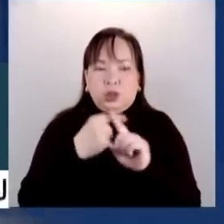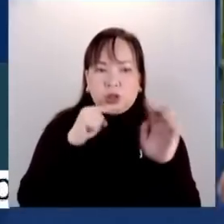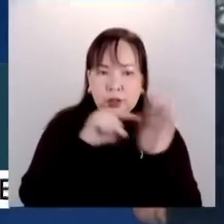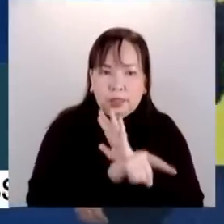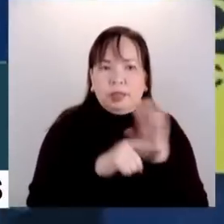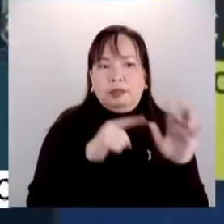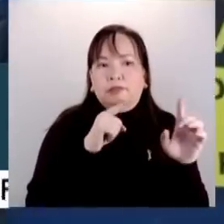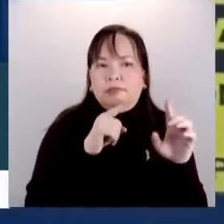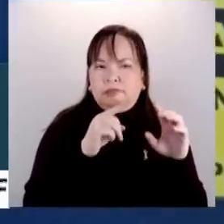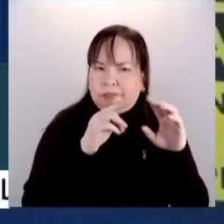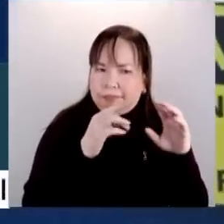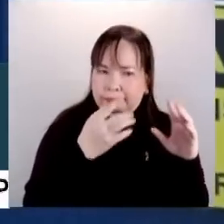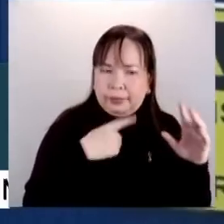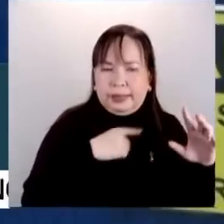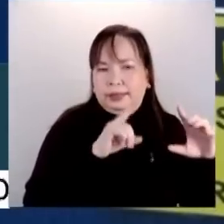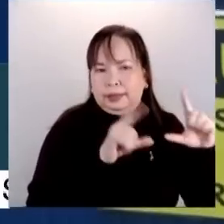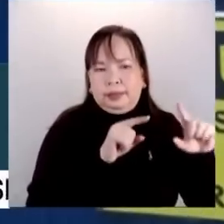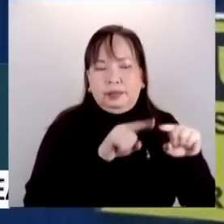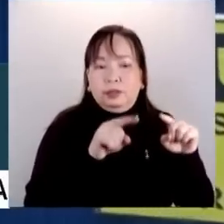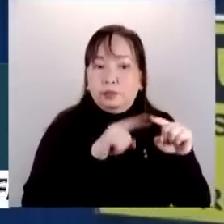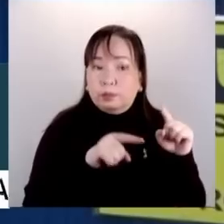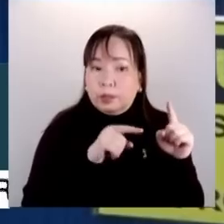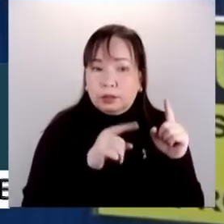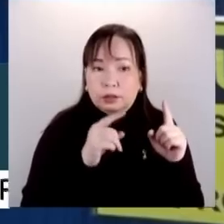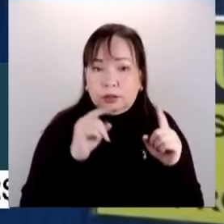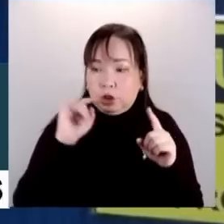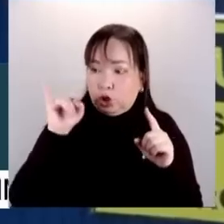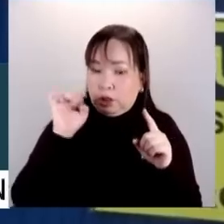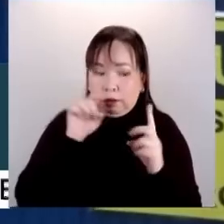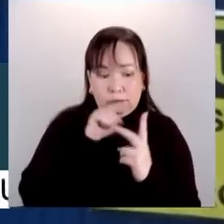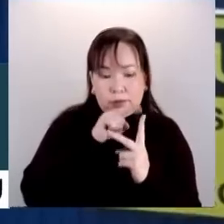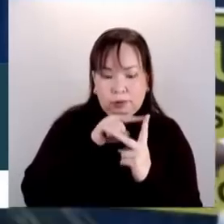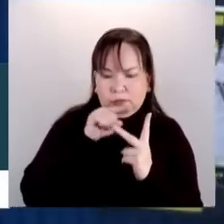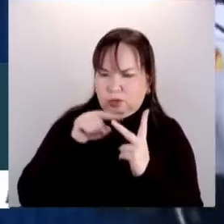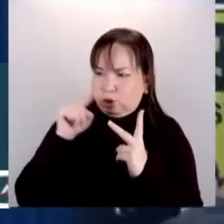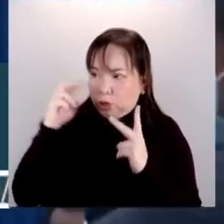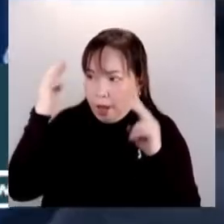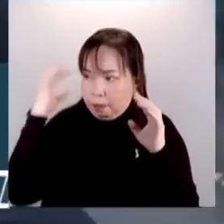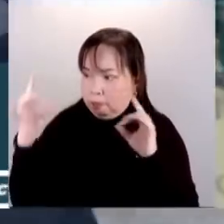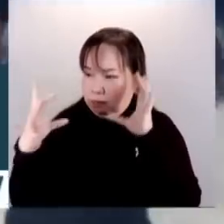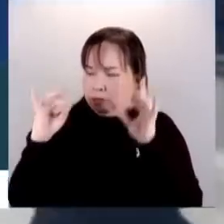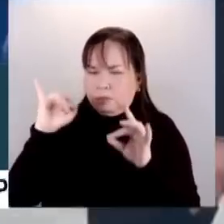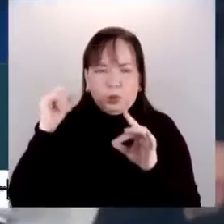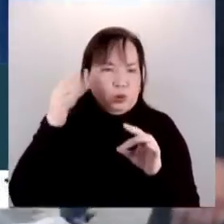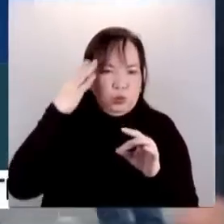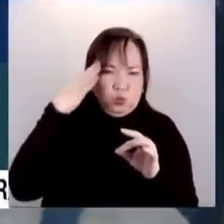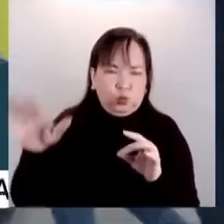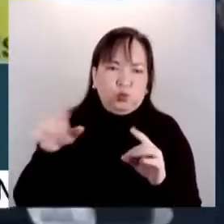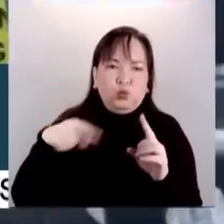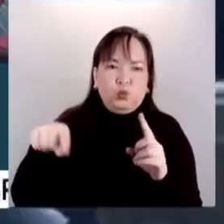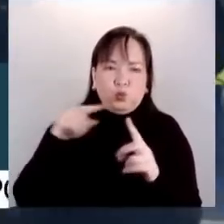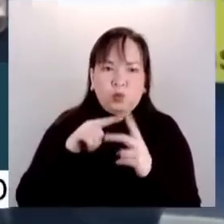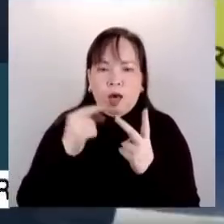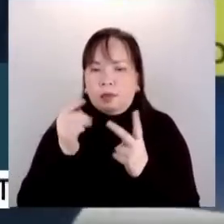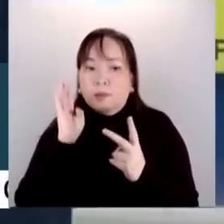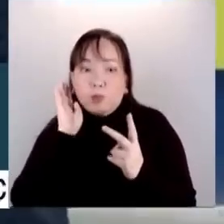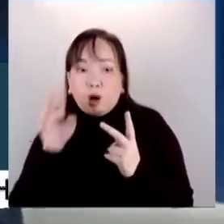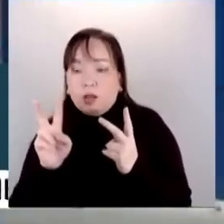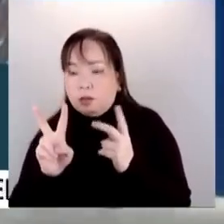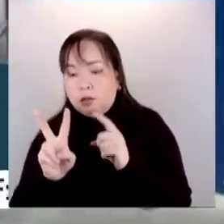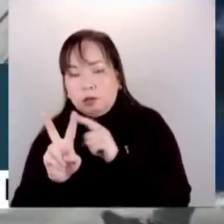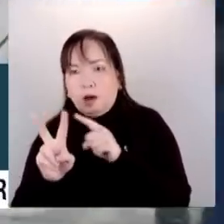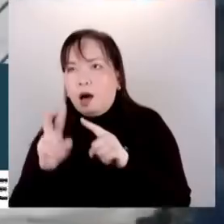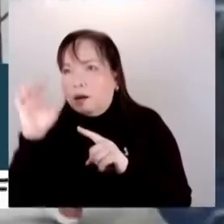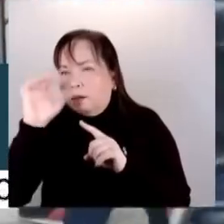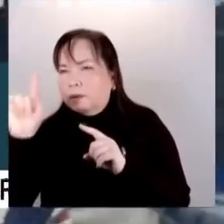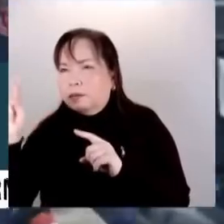charges. He added his client also does not know Escorial and the other identified suspects. Brothers Israel and Edmond Dimakulangan are still at large,